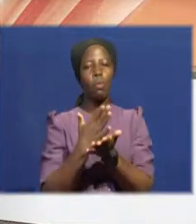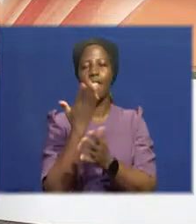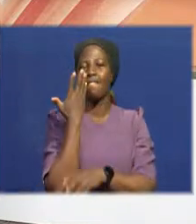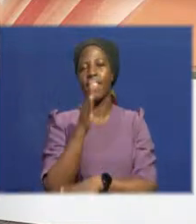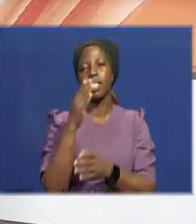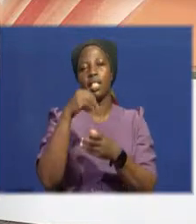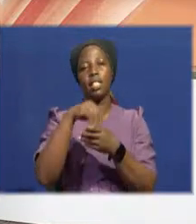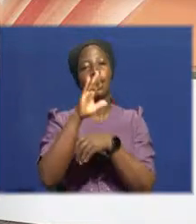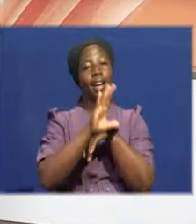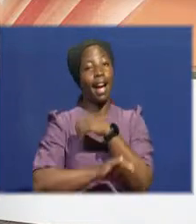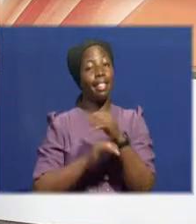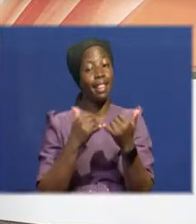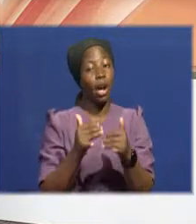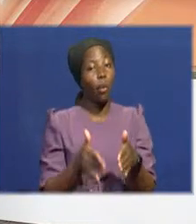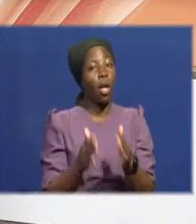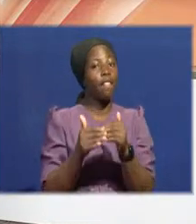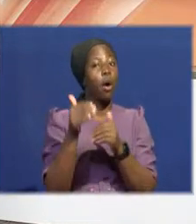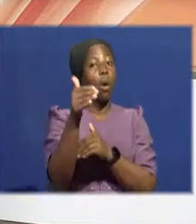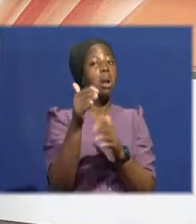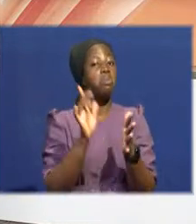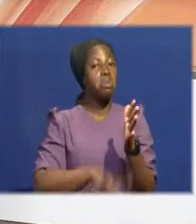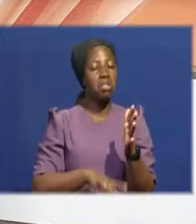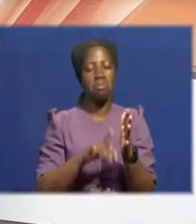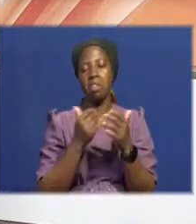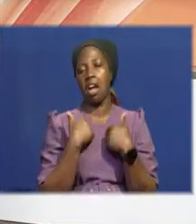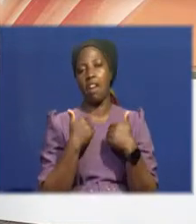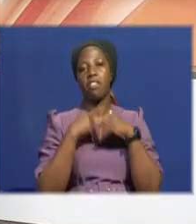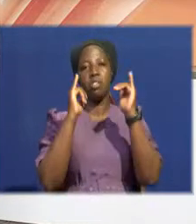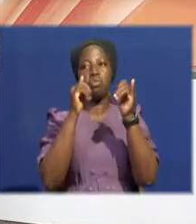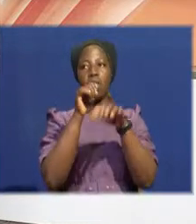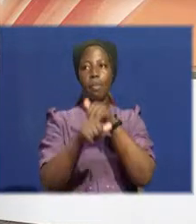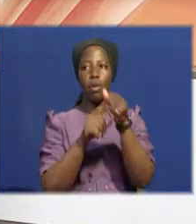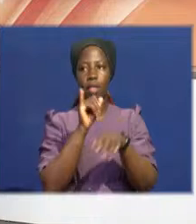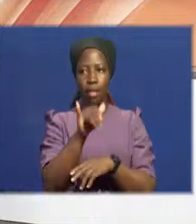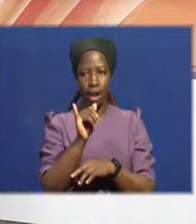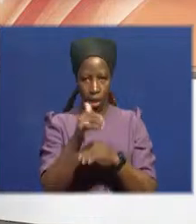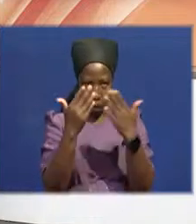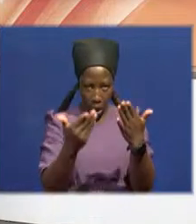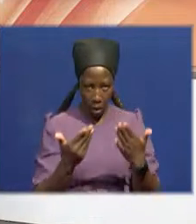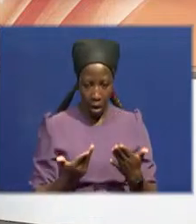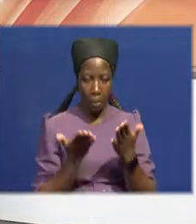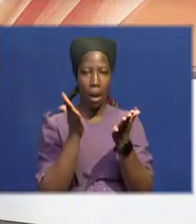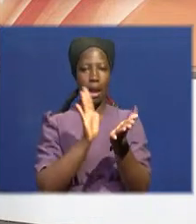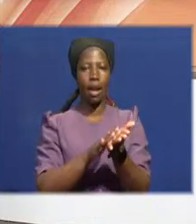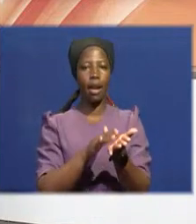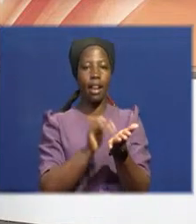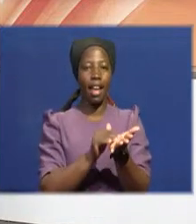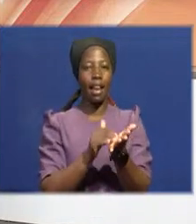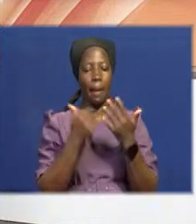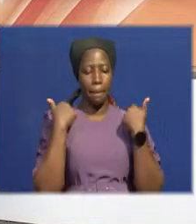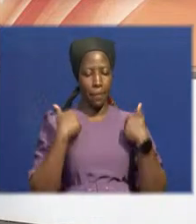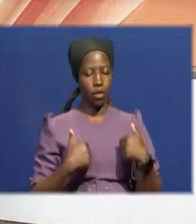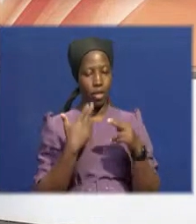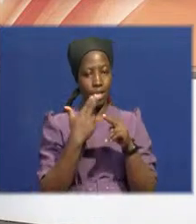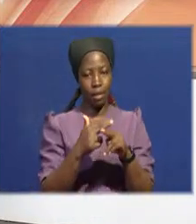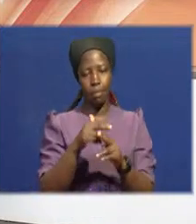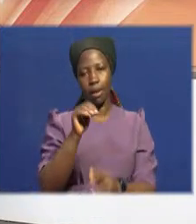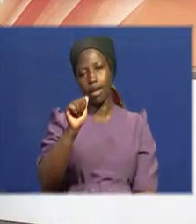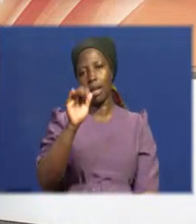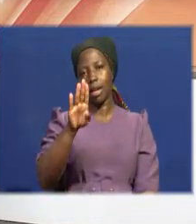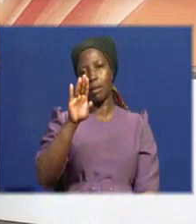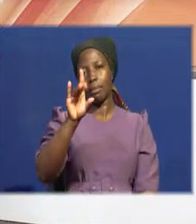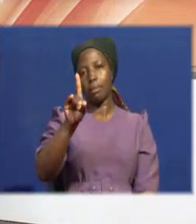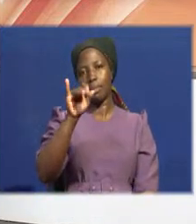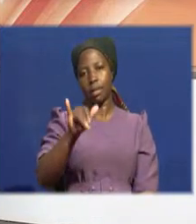course, what is the way forward? We have the latest for you in regards to that. Welcome once more. My name is Abdiaziz Hashim. My co-anchor